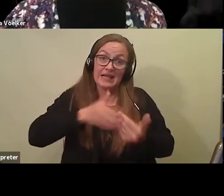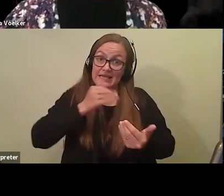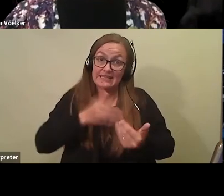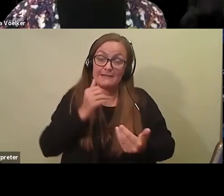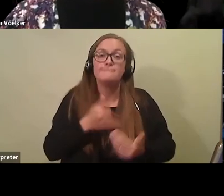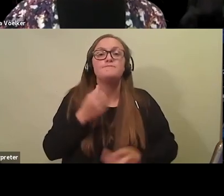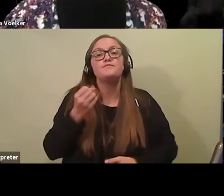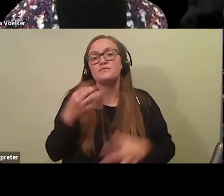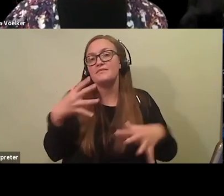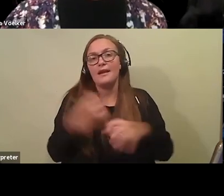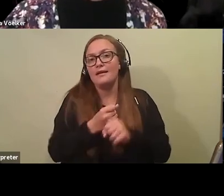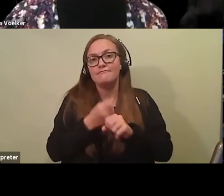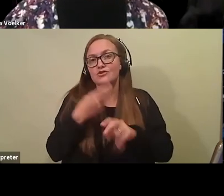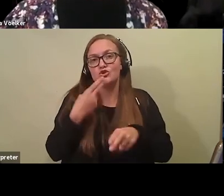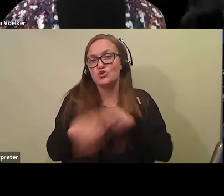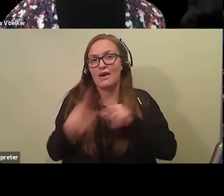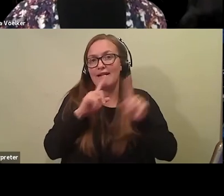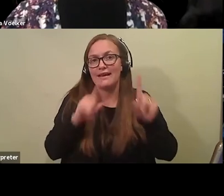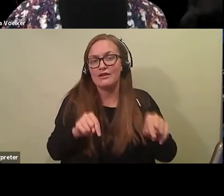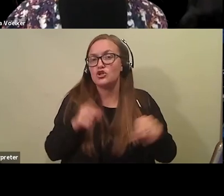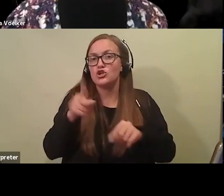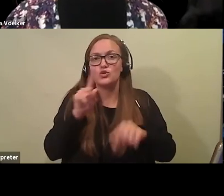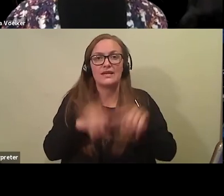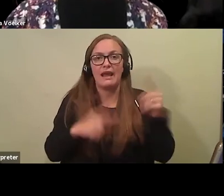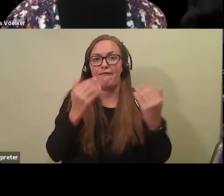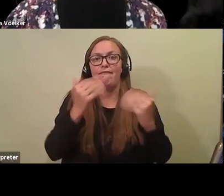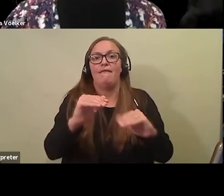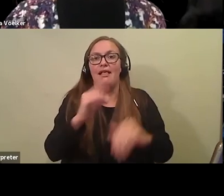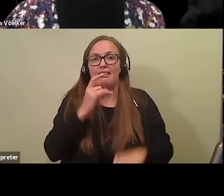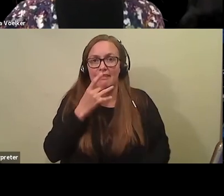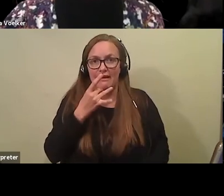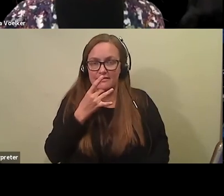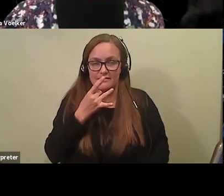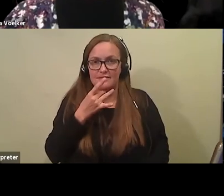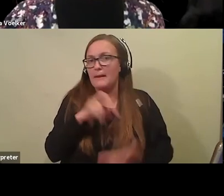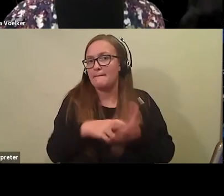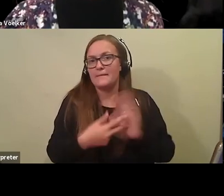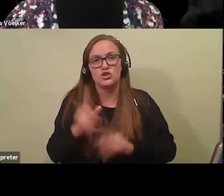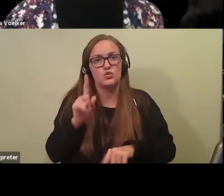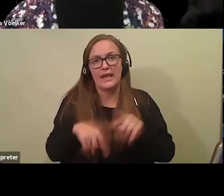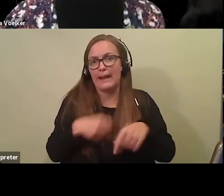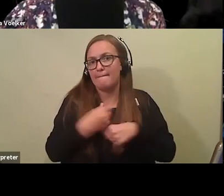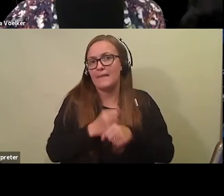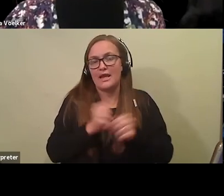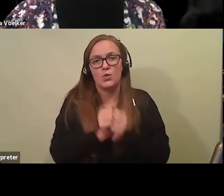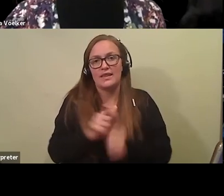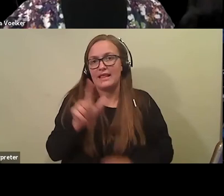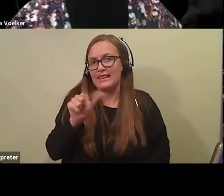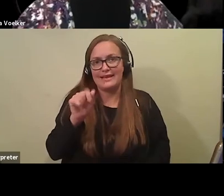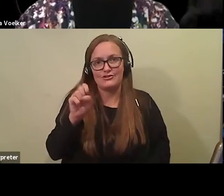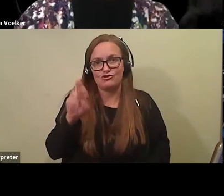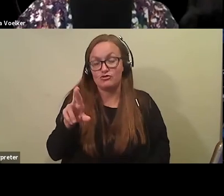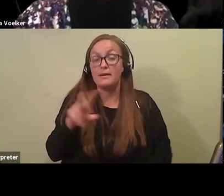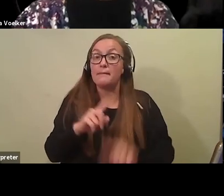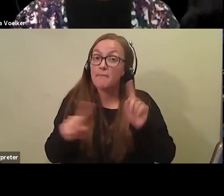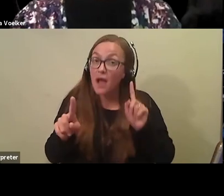cannot confine light, you cannot make a lightsaber with a laser any way that I can know of.